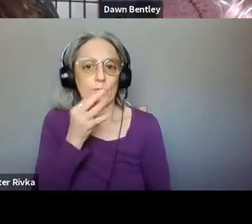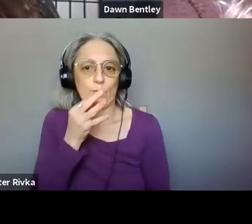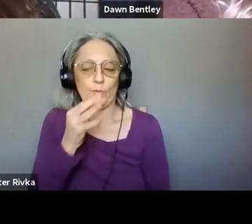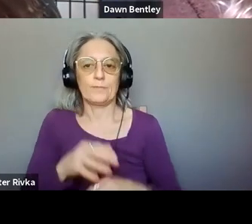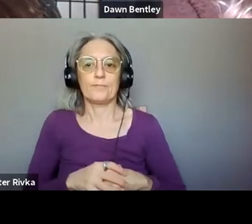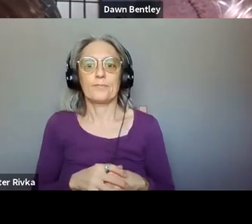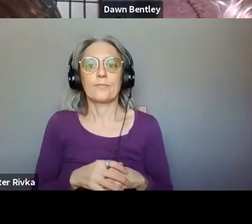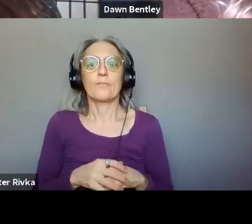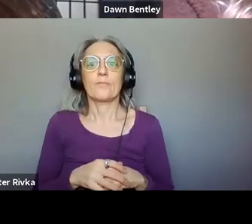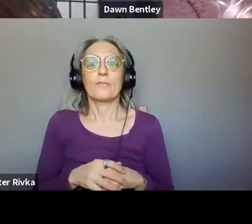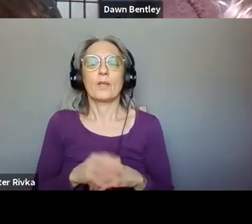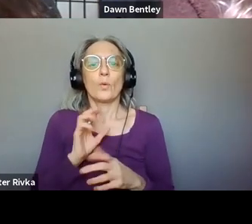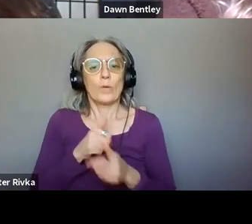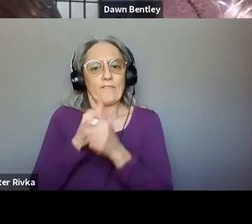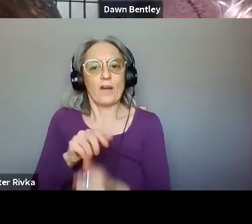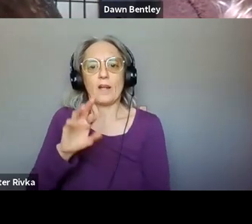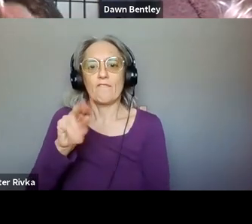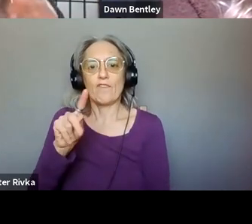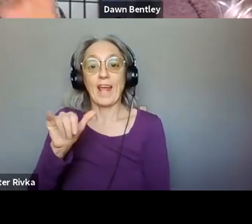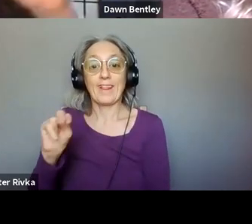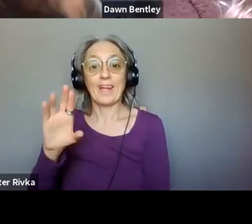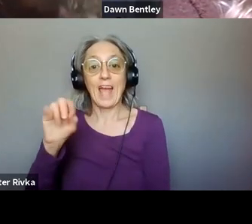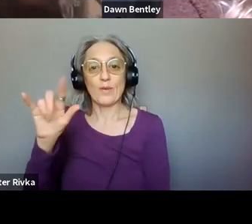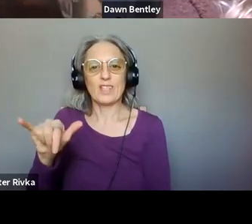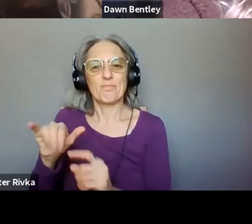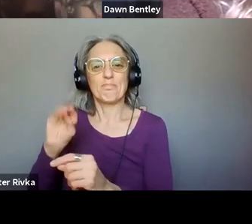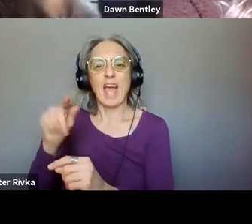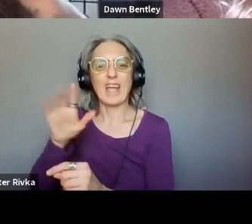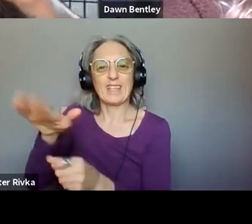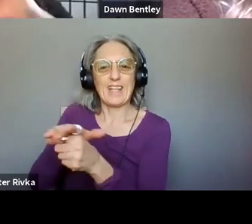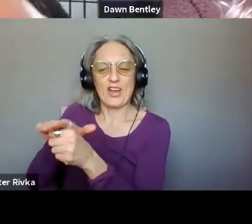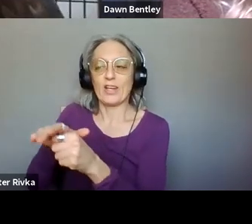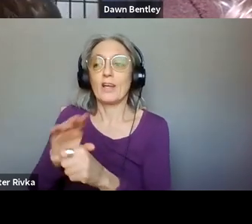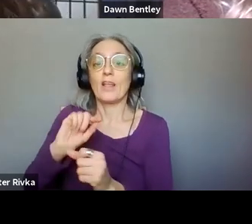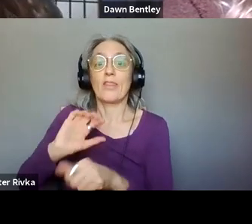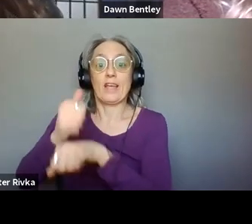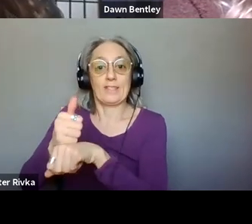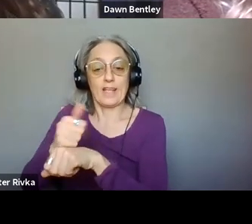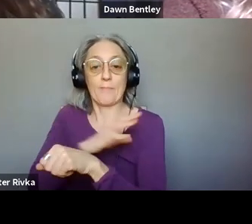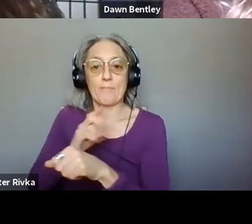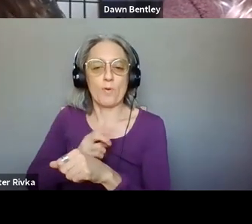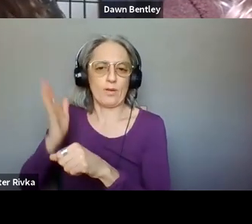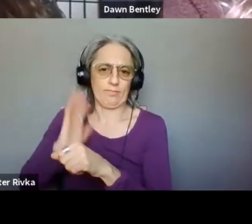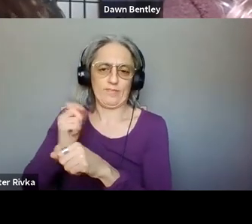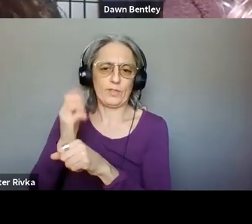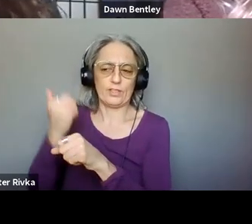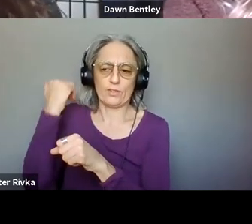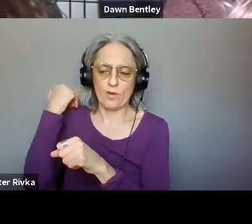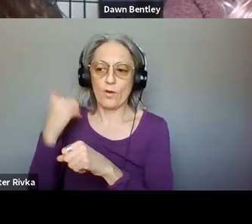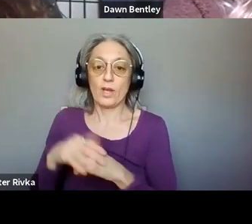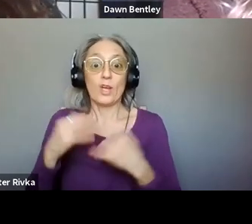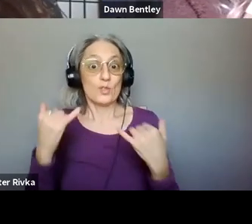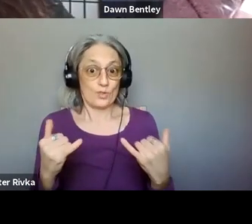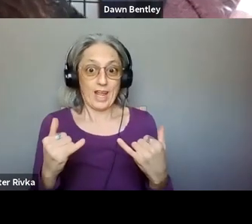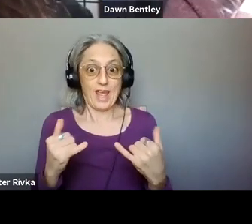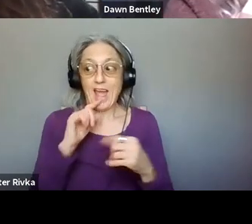copied that after Franklin County, where Maggie is. They started a board there some years ago, and we actually have a meeting all afternoon today, 1